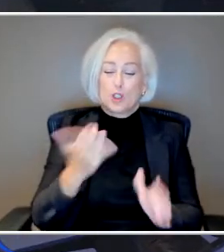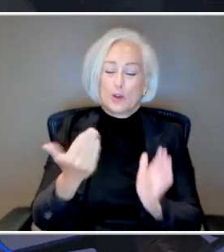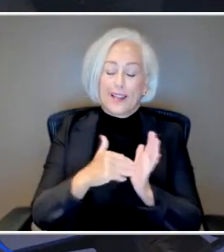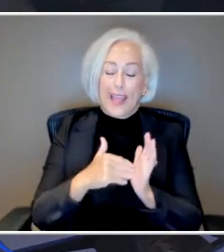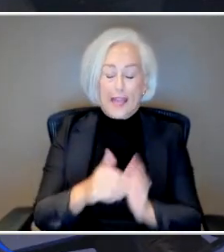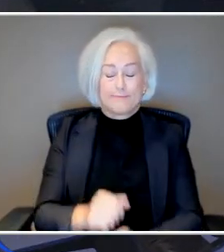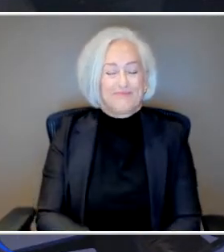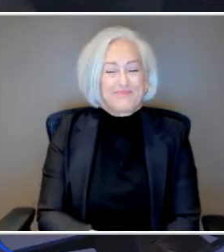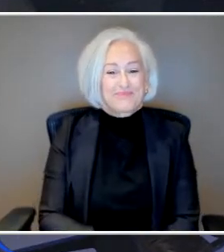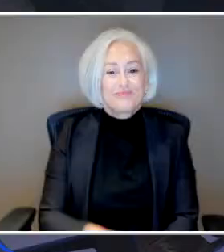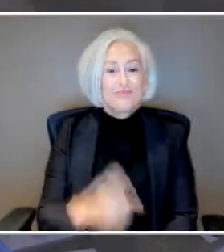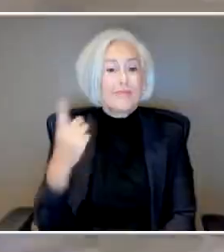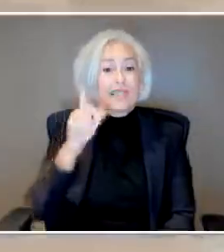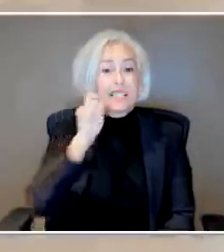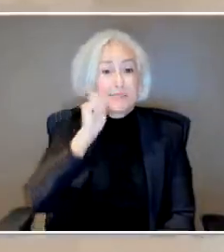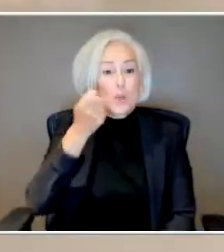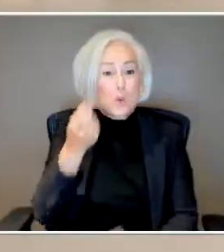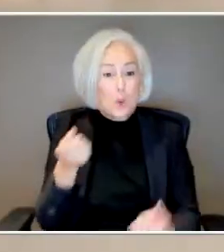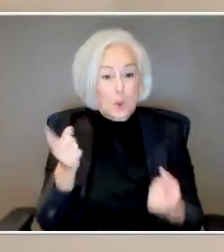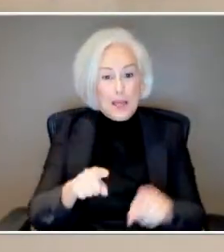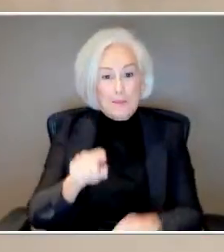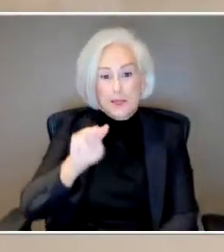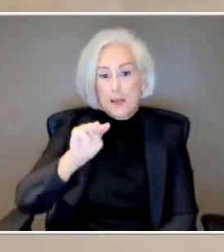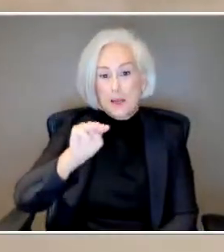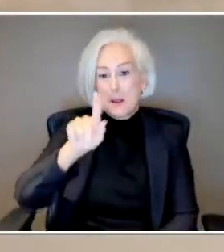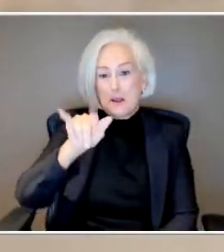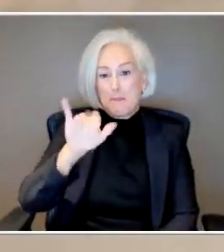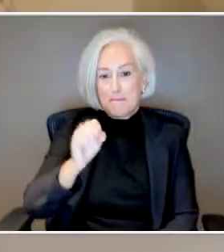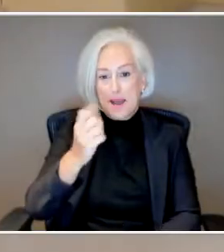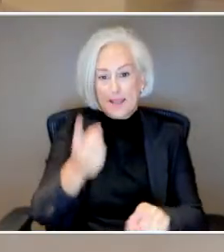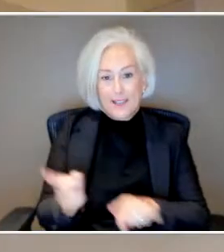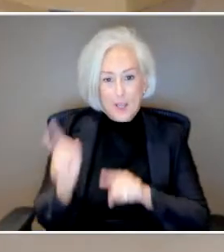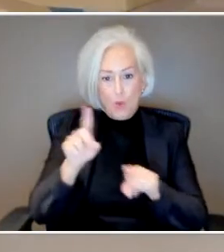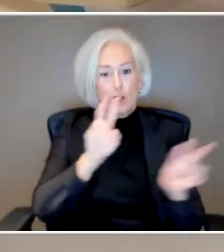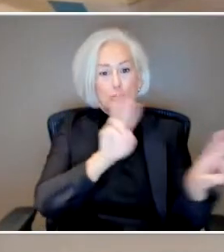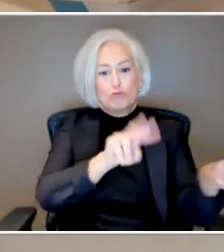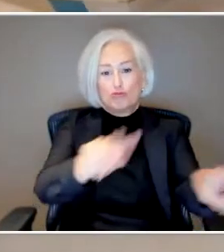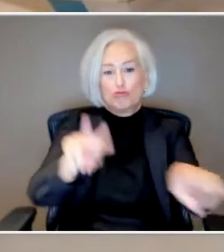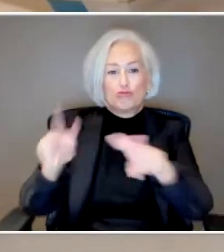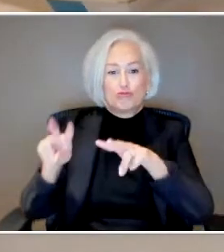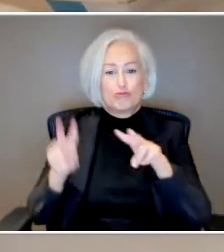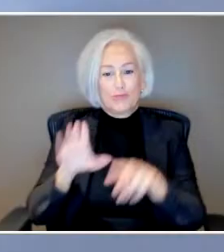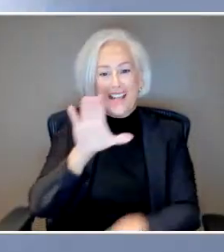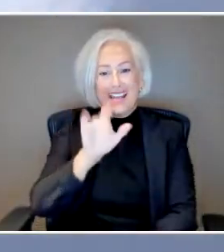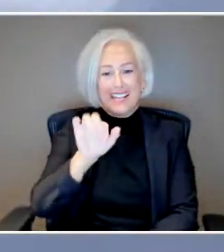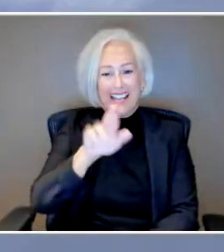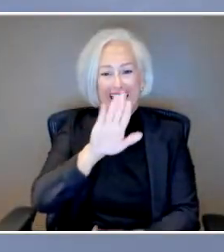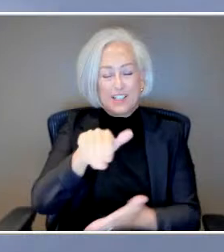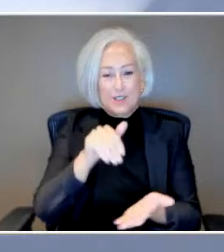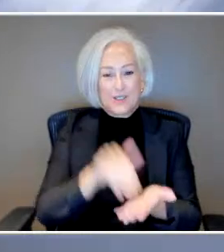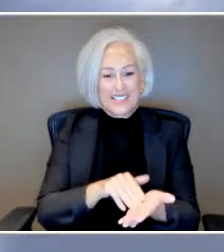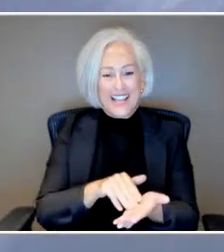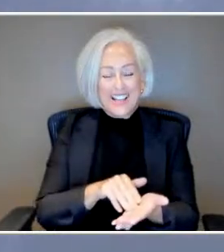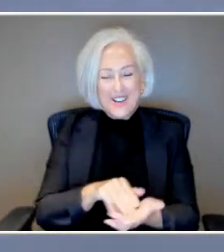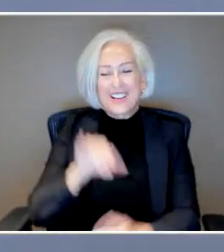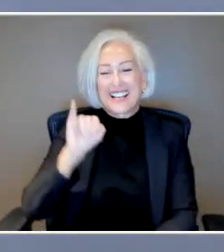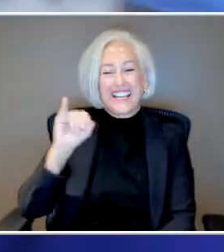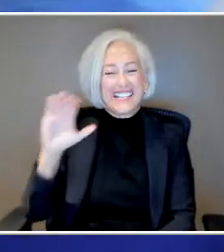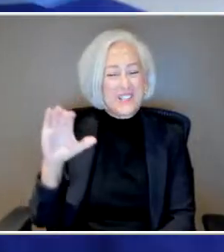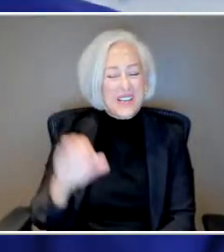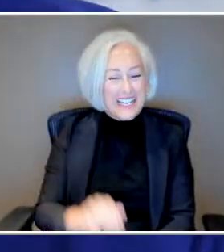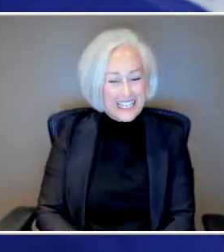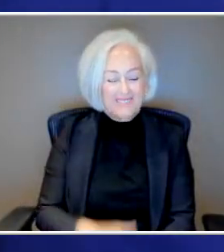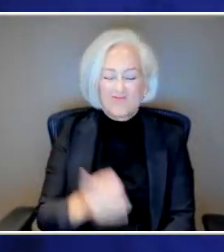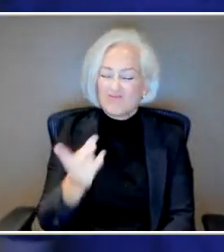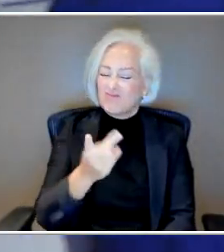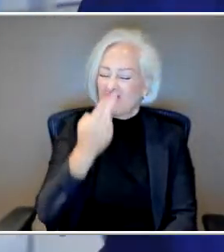cool that happened, though, Mike took a tour of the Cancer Center at Indian Creek, hung out. You guys were having fun, I could tell. But he was visiting staff and just